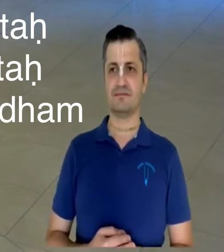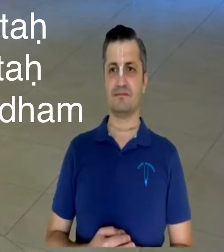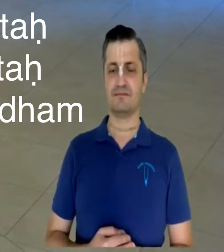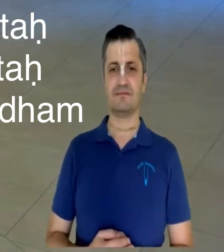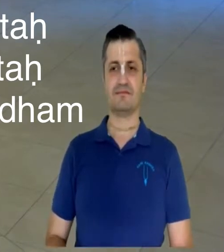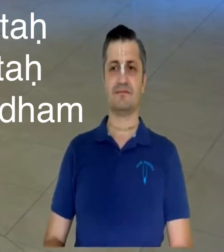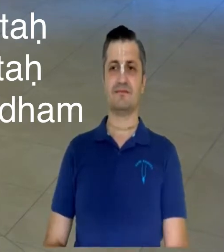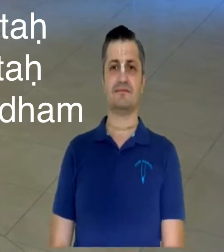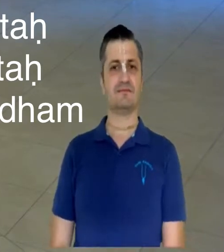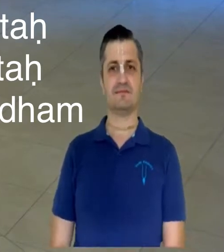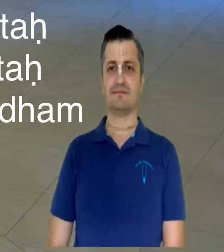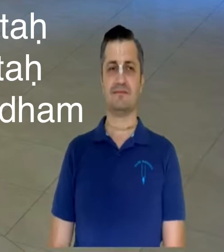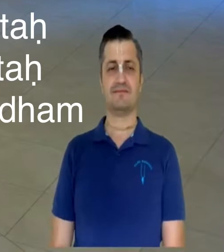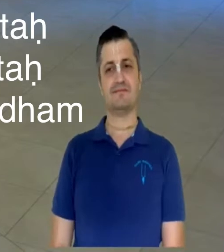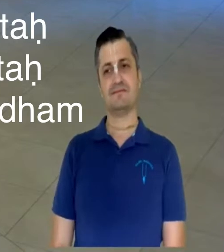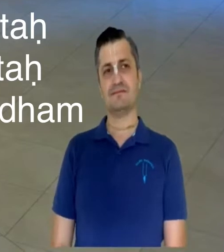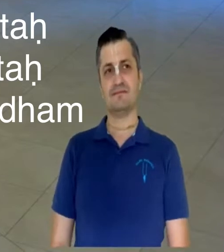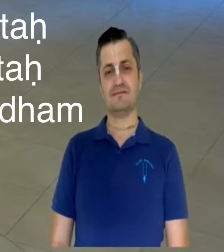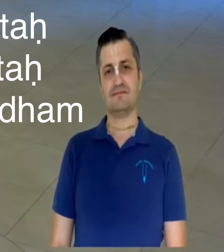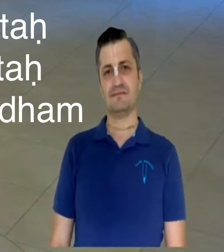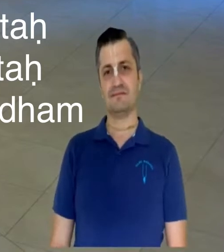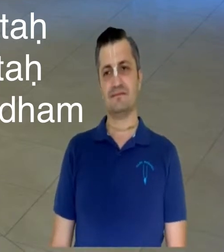Pranapana Samayukta